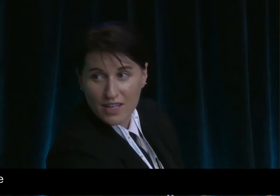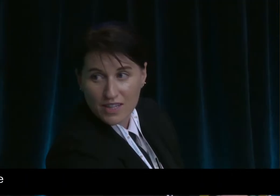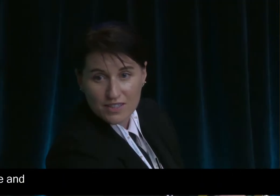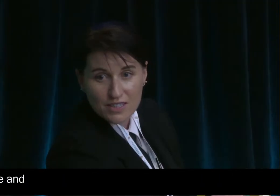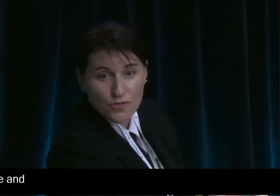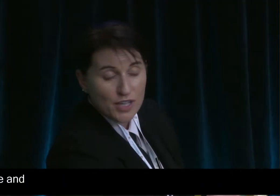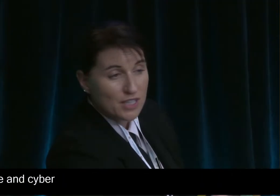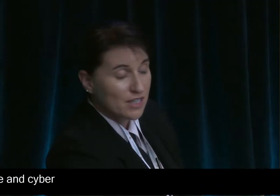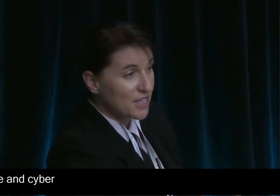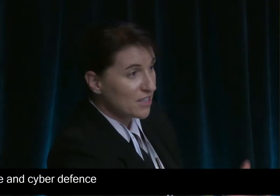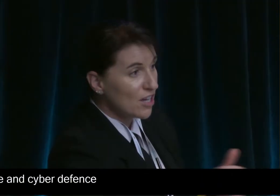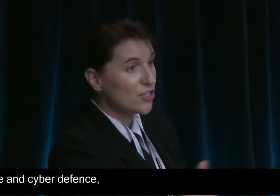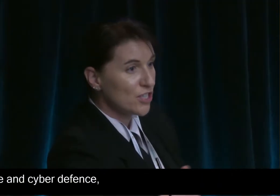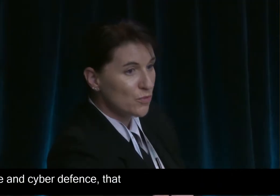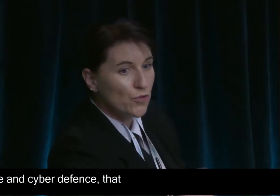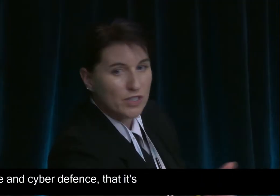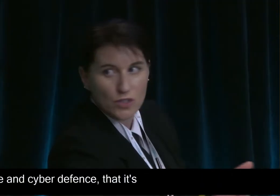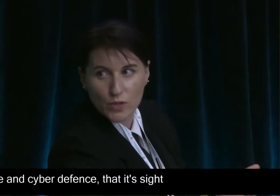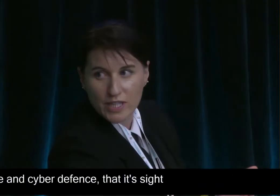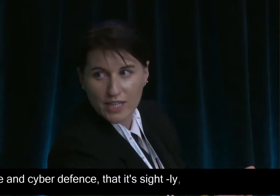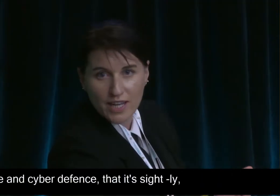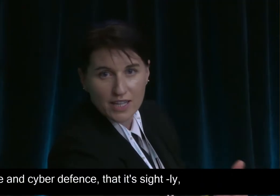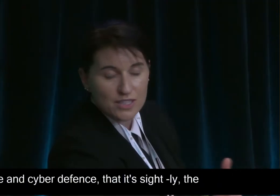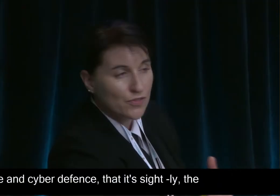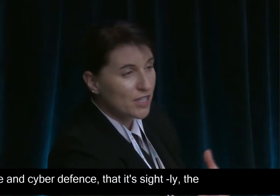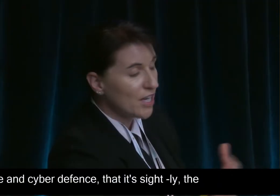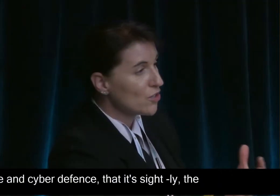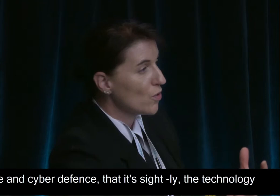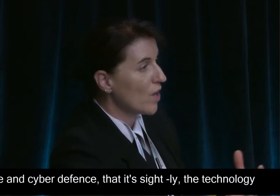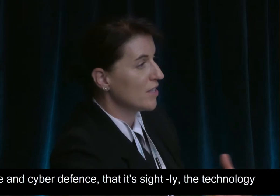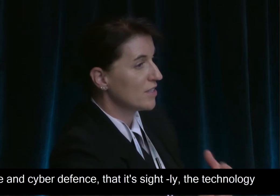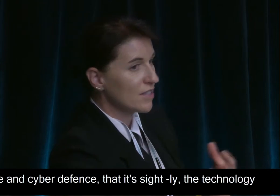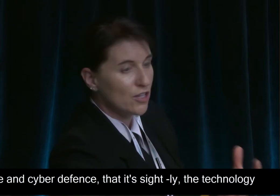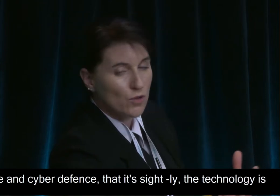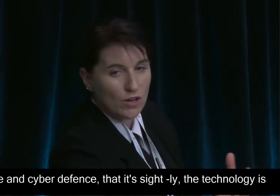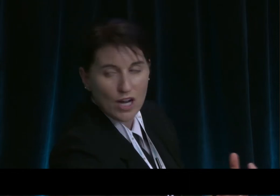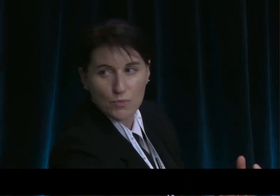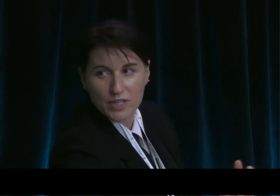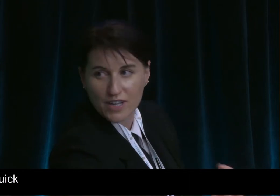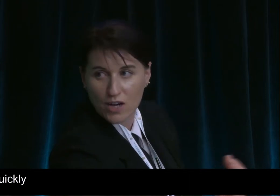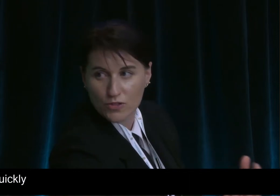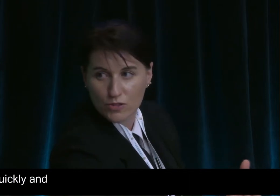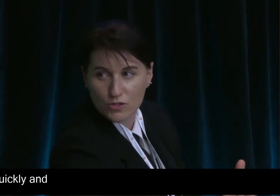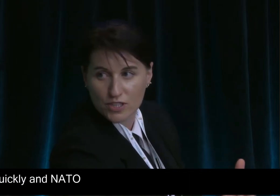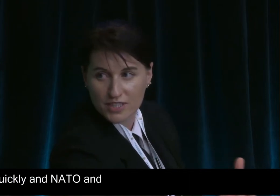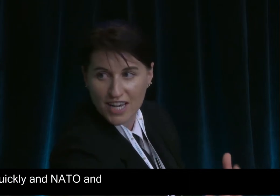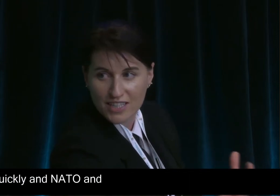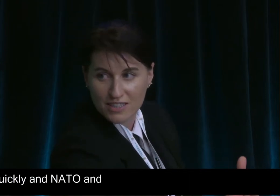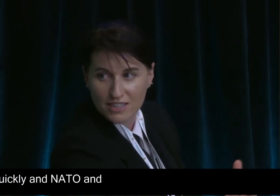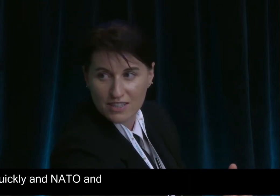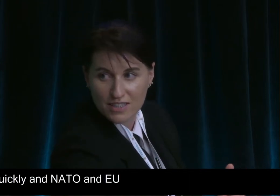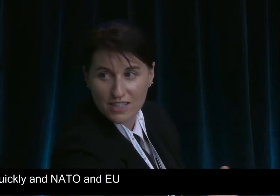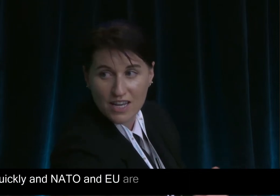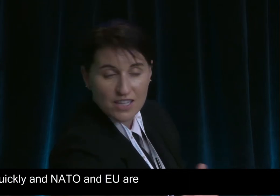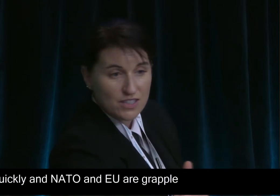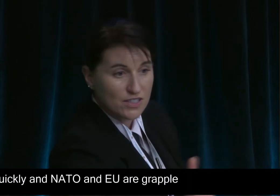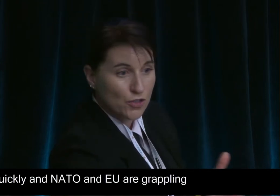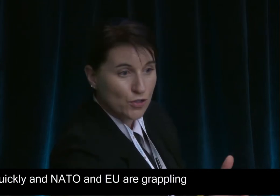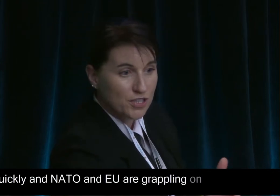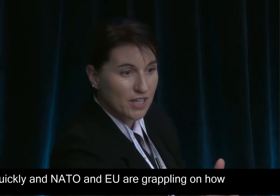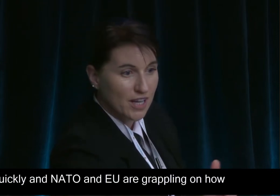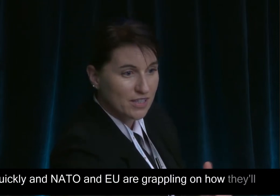defense that it's vital the technology is moving so quickly and even NATO and the you are grappling on how they're going to tackle the